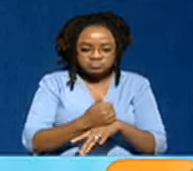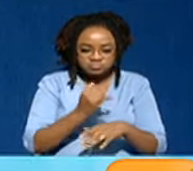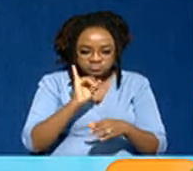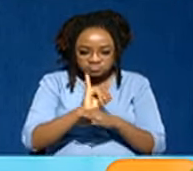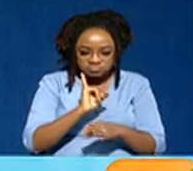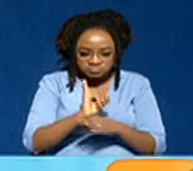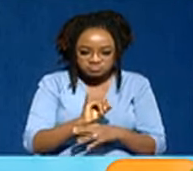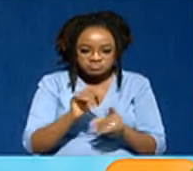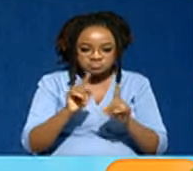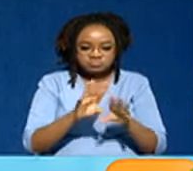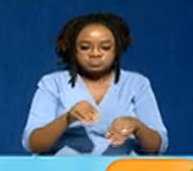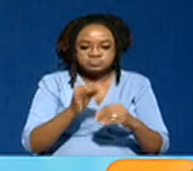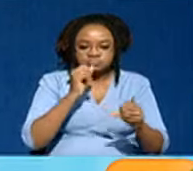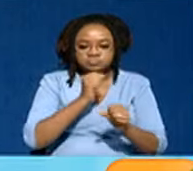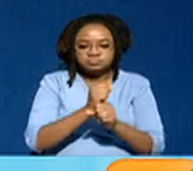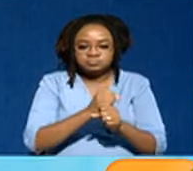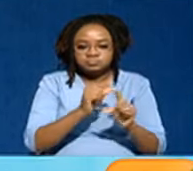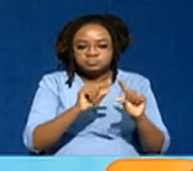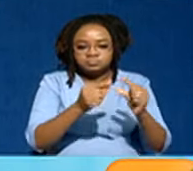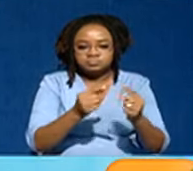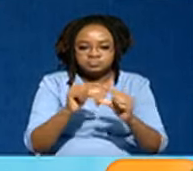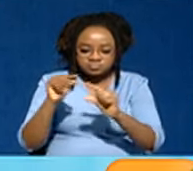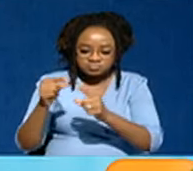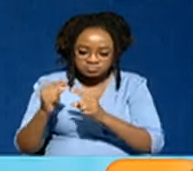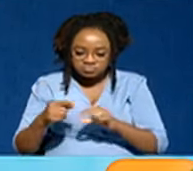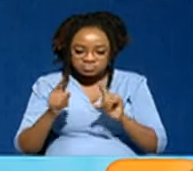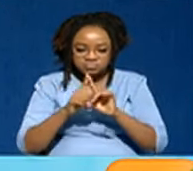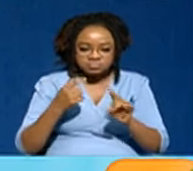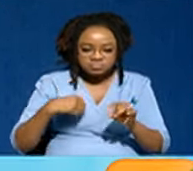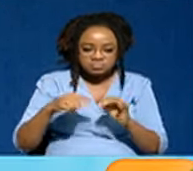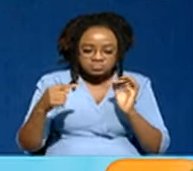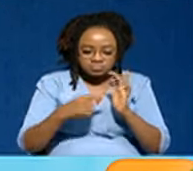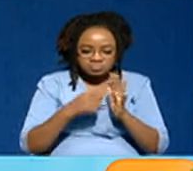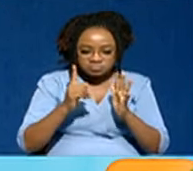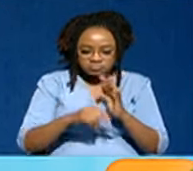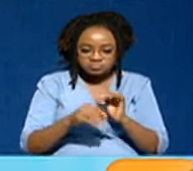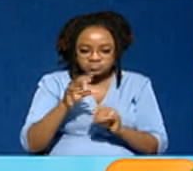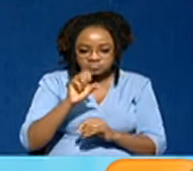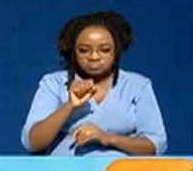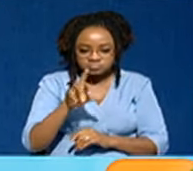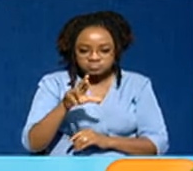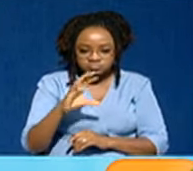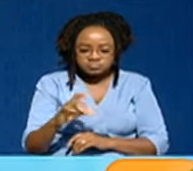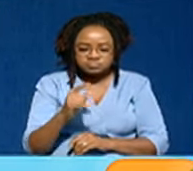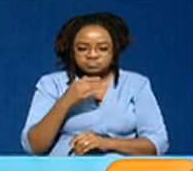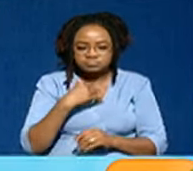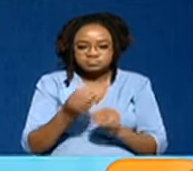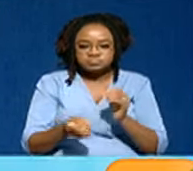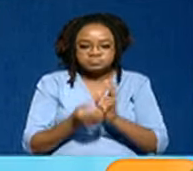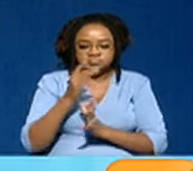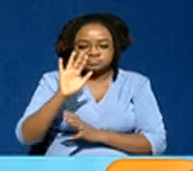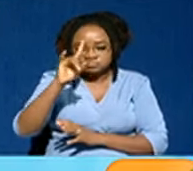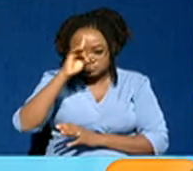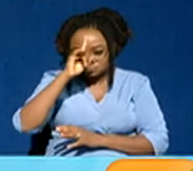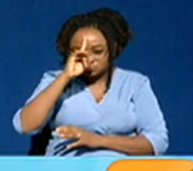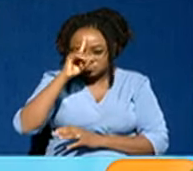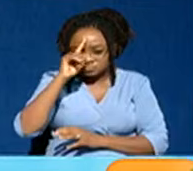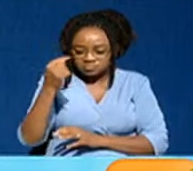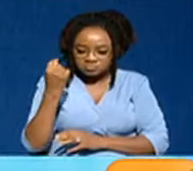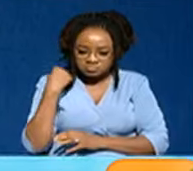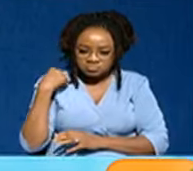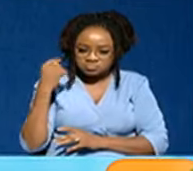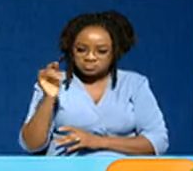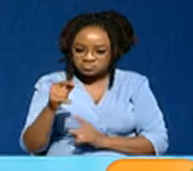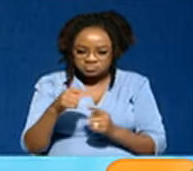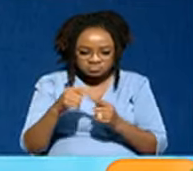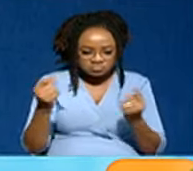groups. And then we are seeing SRC coming with their own abstract figures, which is actually even against the law.